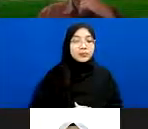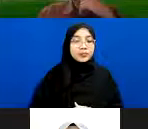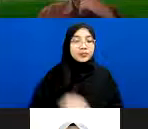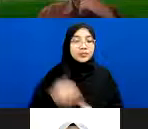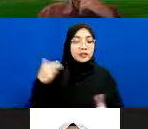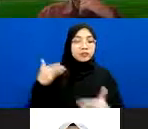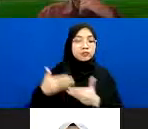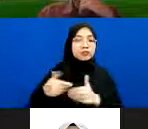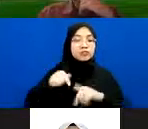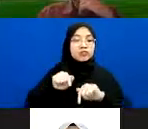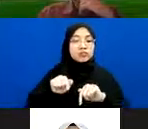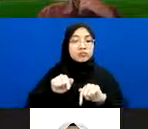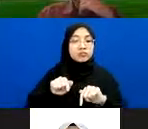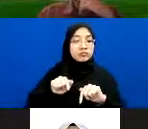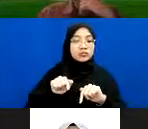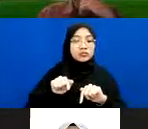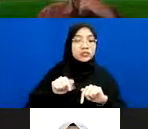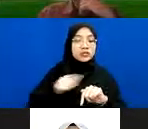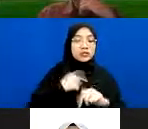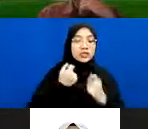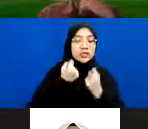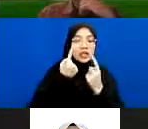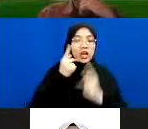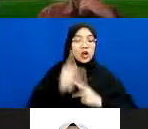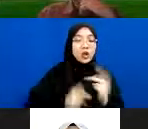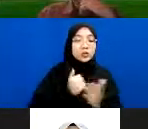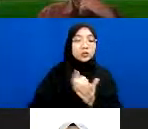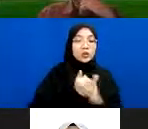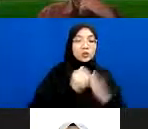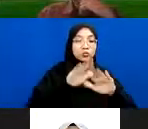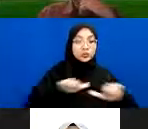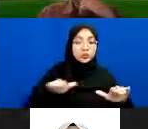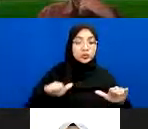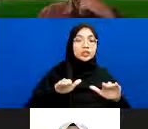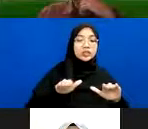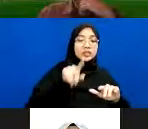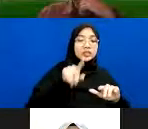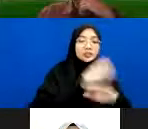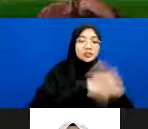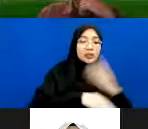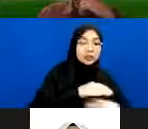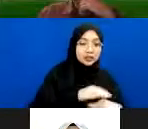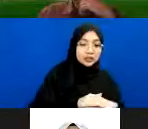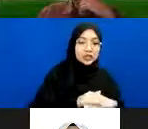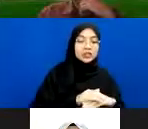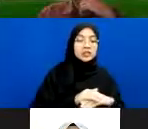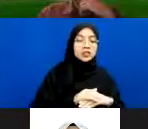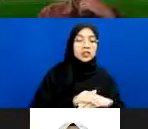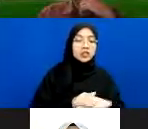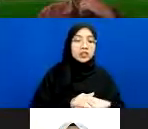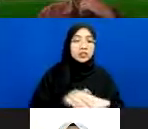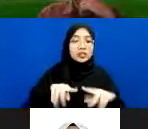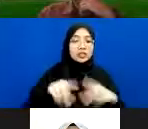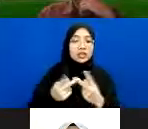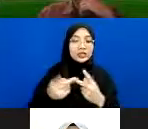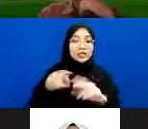years, the acceptance of disabled students in the inclusive classroom is a challenge that must be